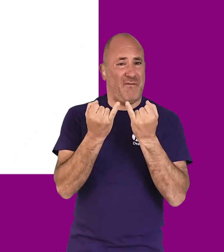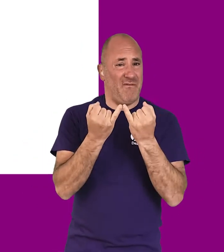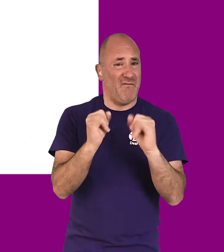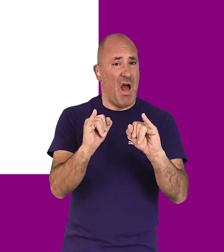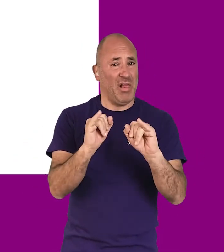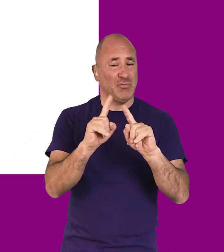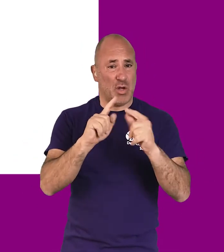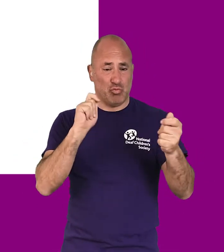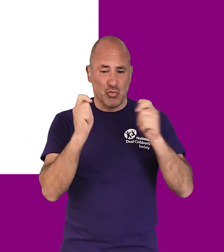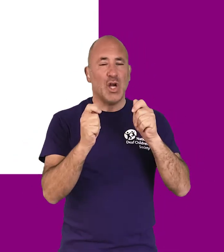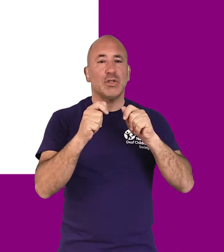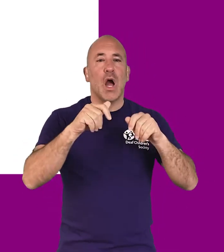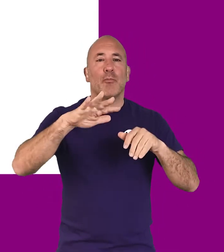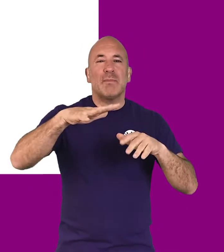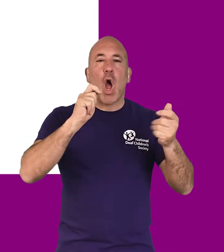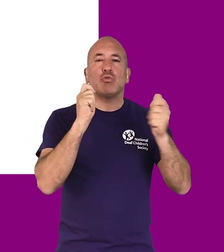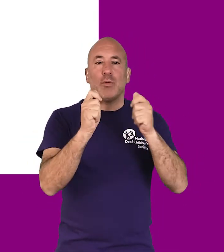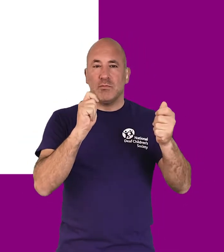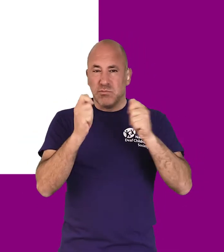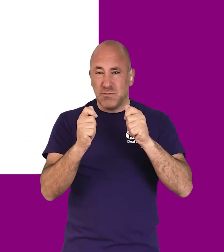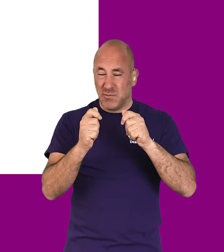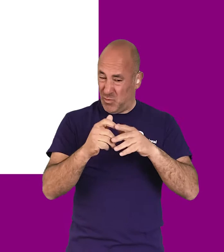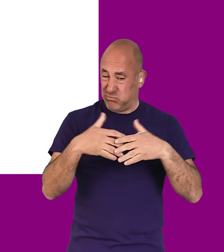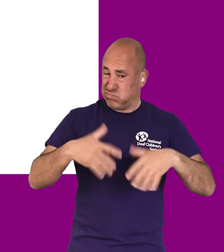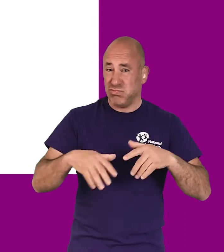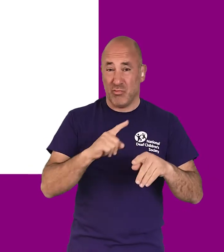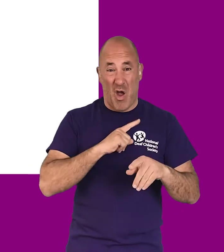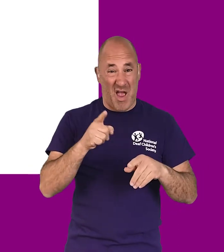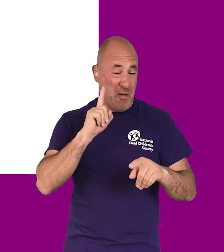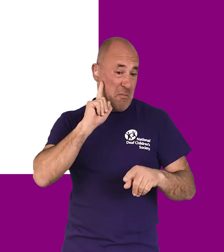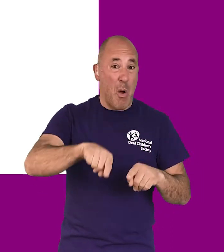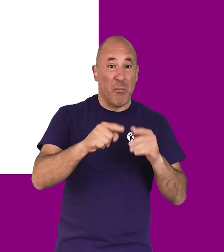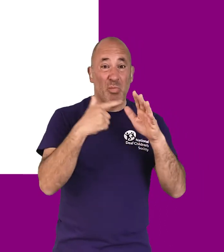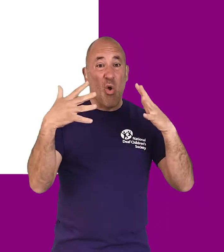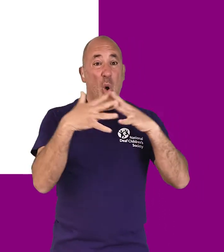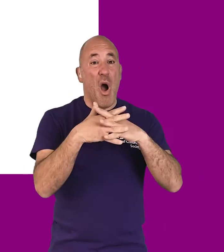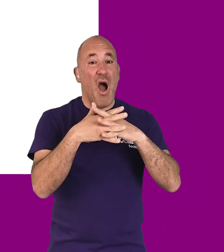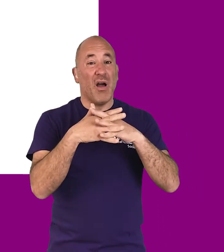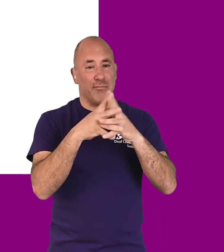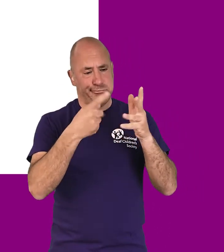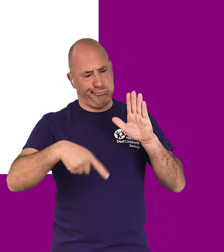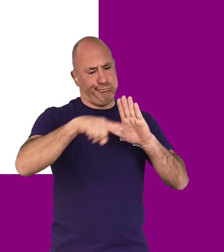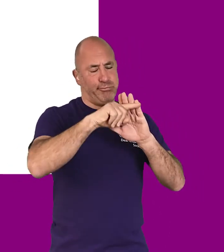of providers to make reasonable adjustments, which is very serious as it is